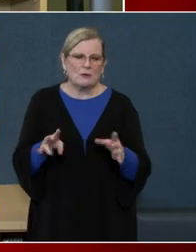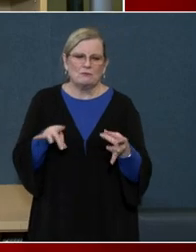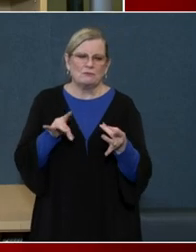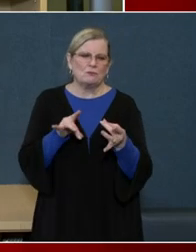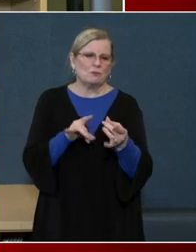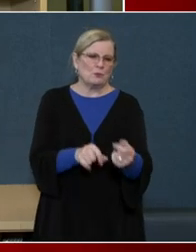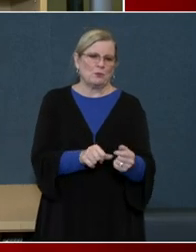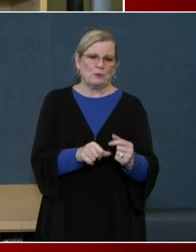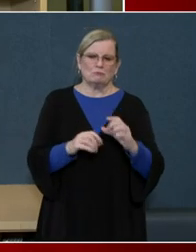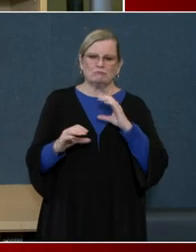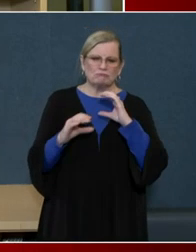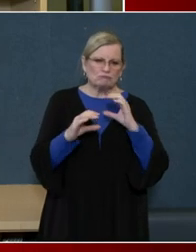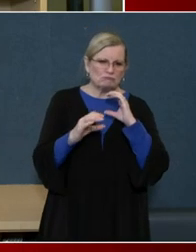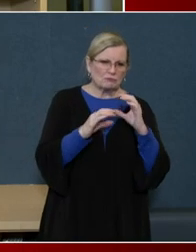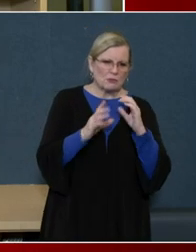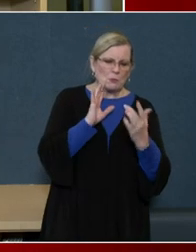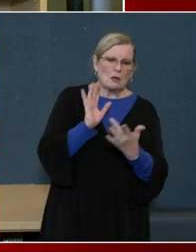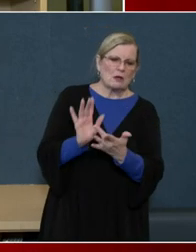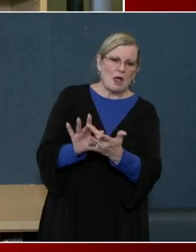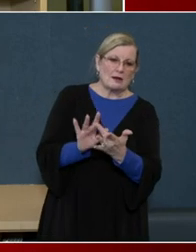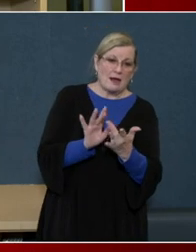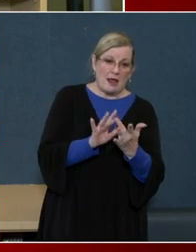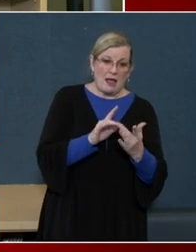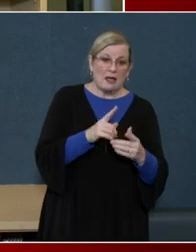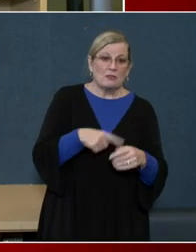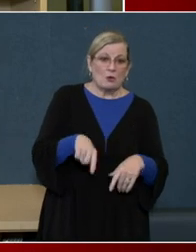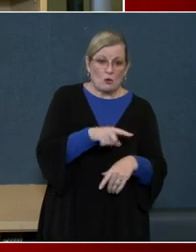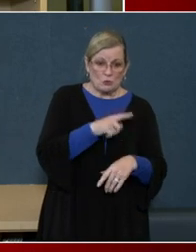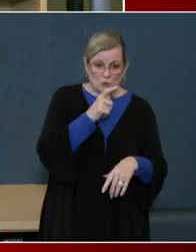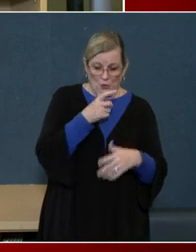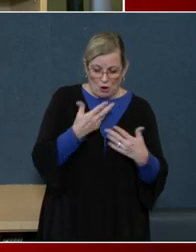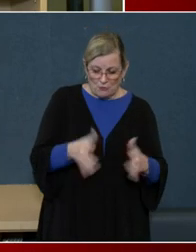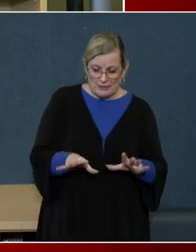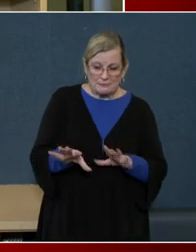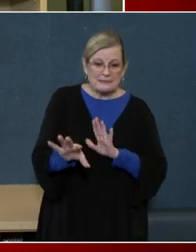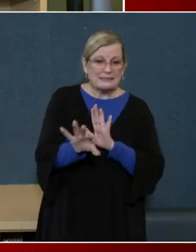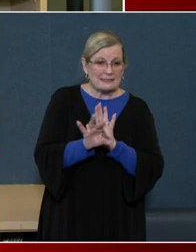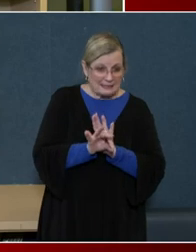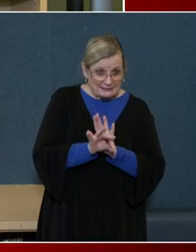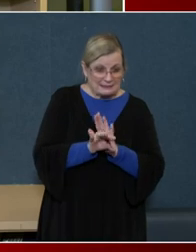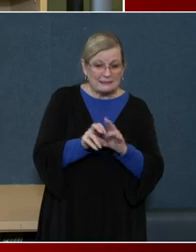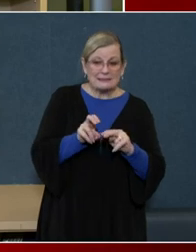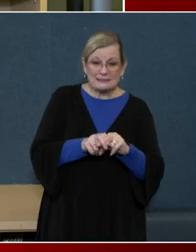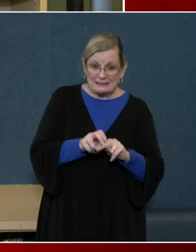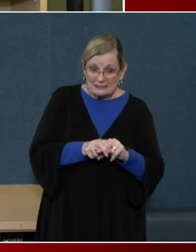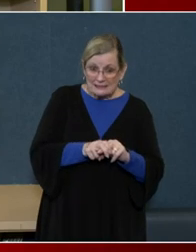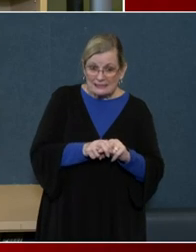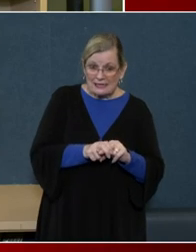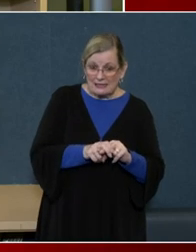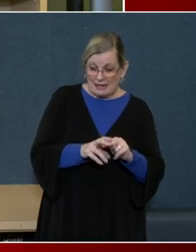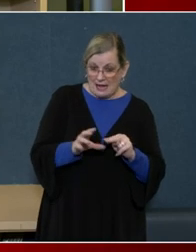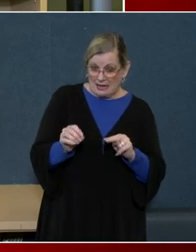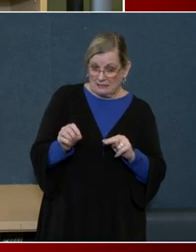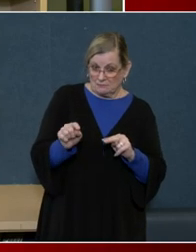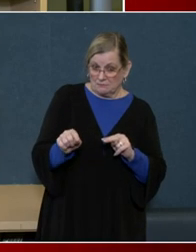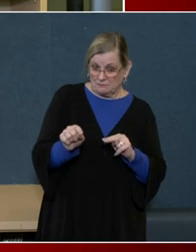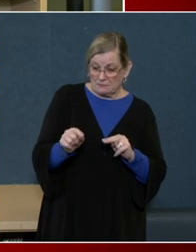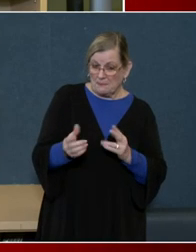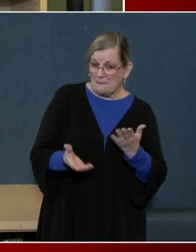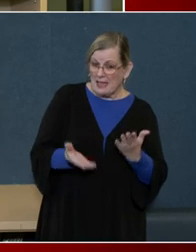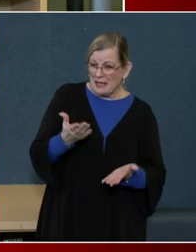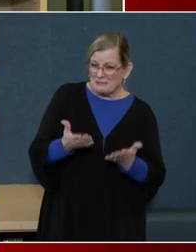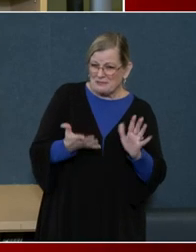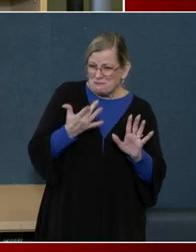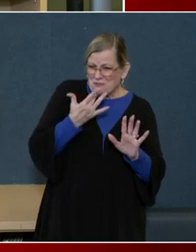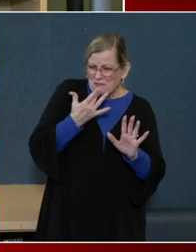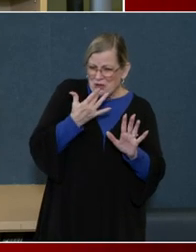ultimately who have been selected for a seat and they may want to continue with learning at home. And so then